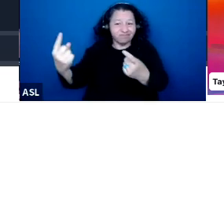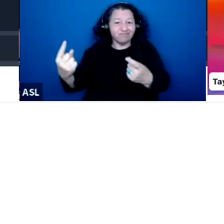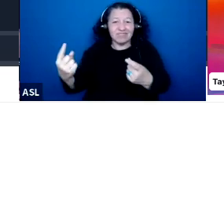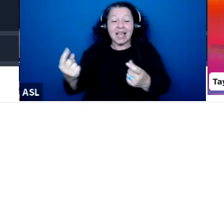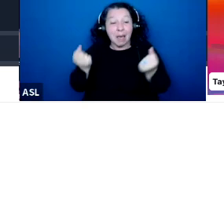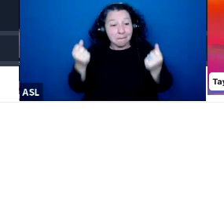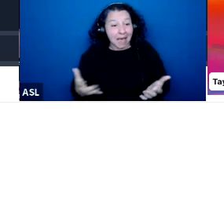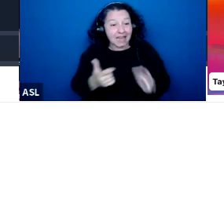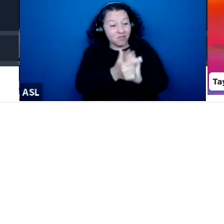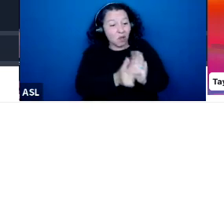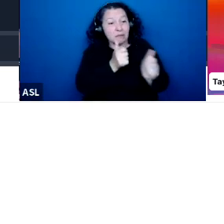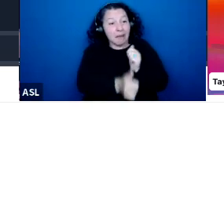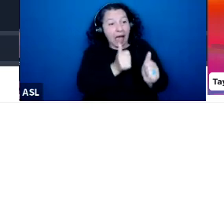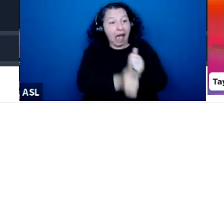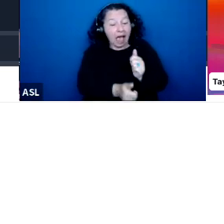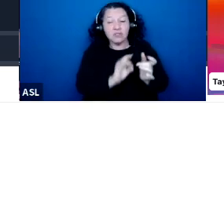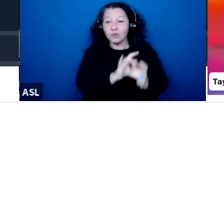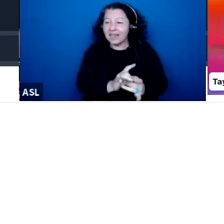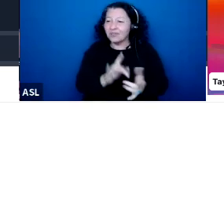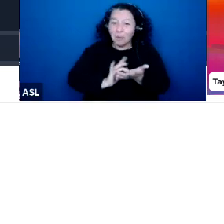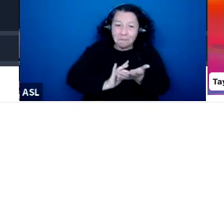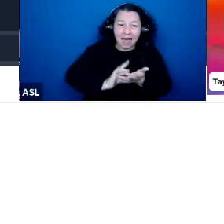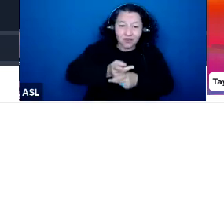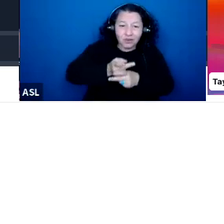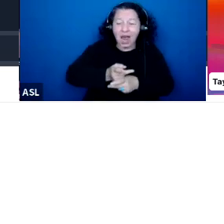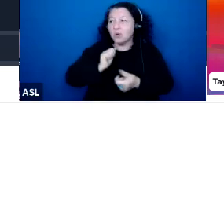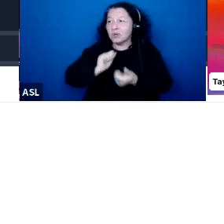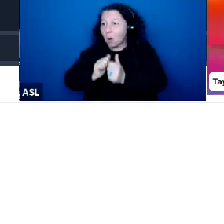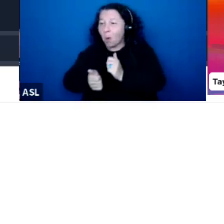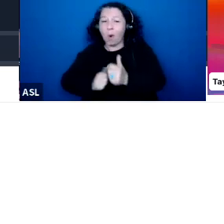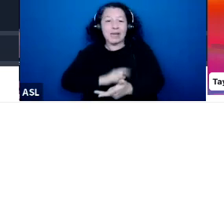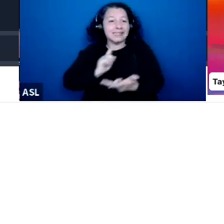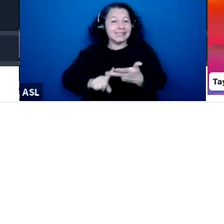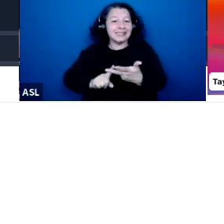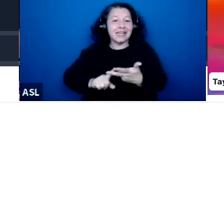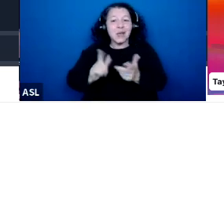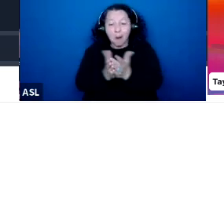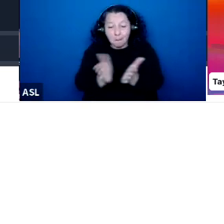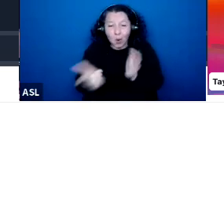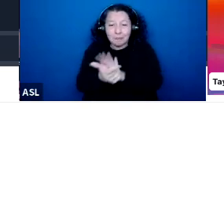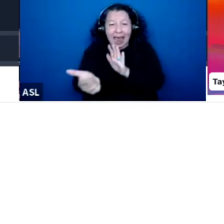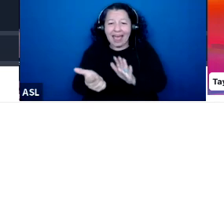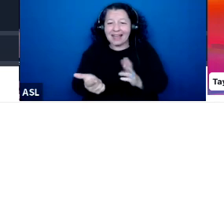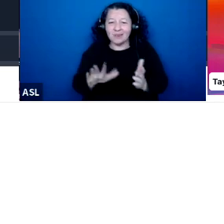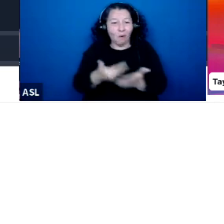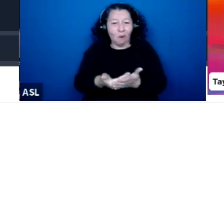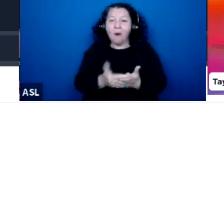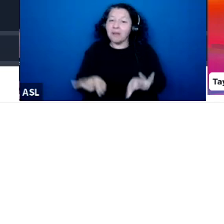passed, relating to things like medical care, relating to things like sports, book bans, all of